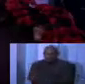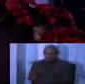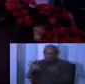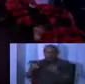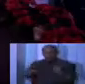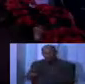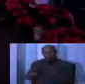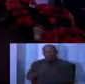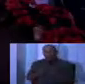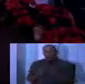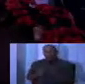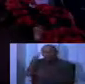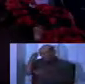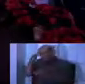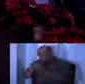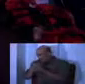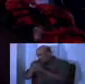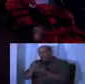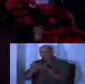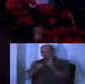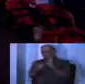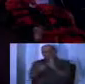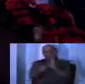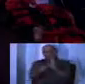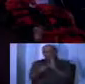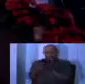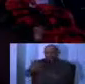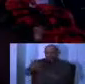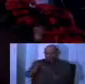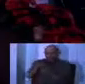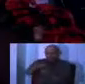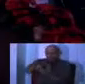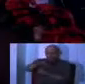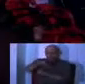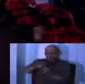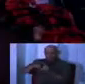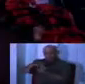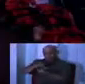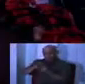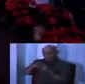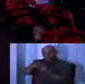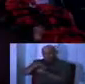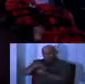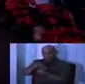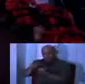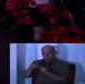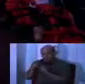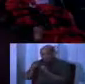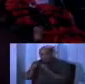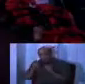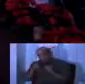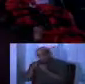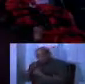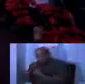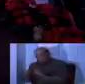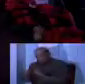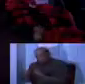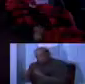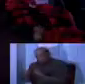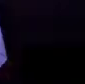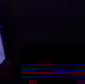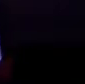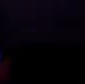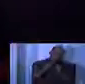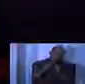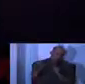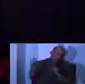we preach and that which we are called to live, to share with one another. That when one is without, we must share to give